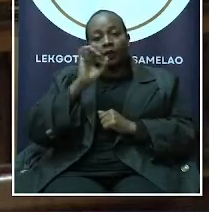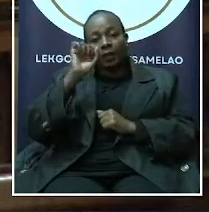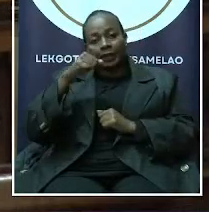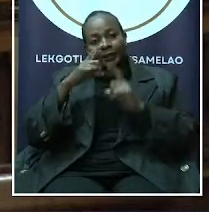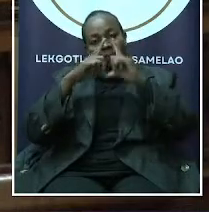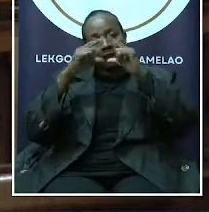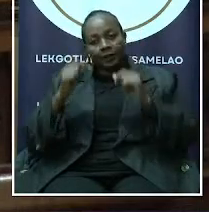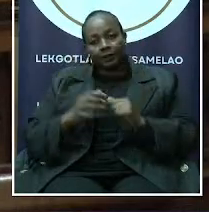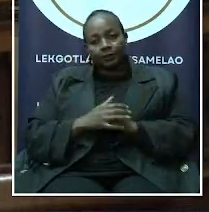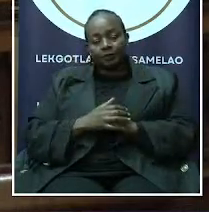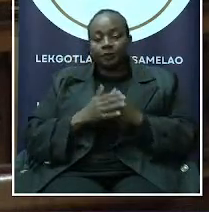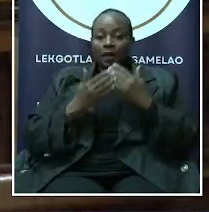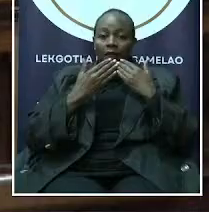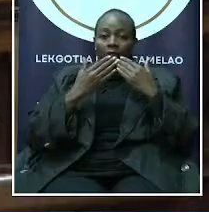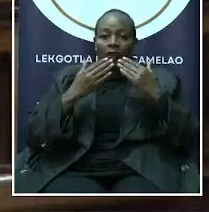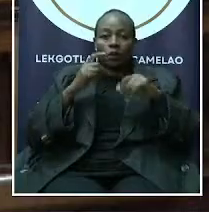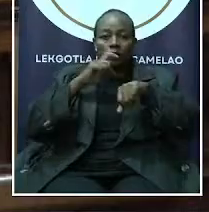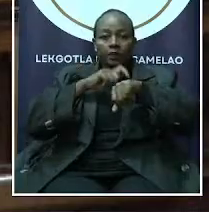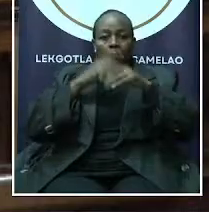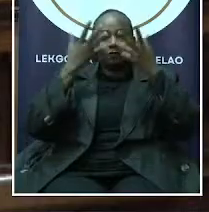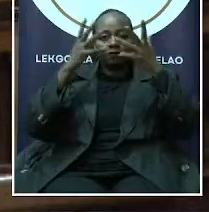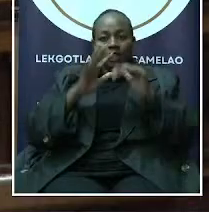done. Thank you. Time is up.